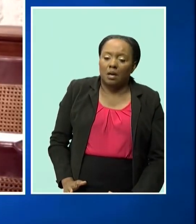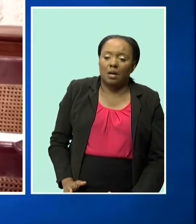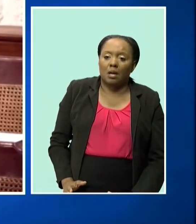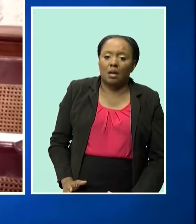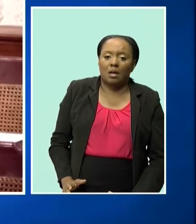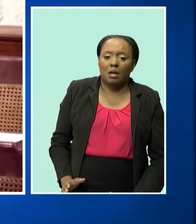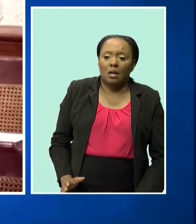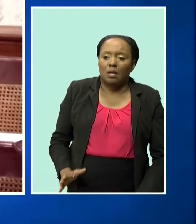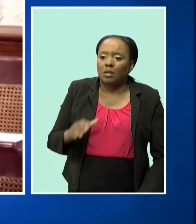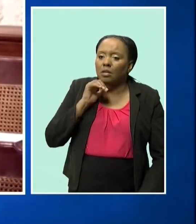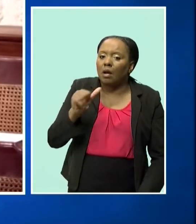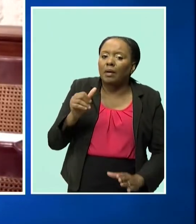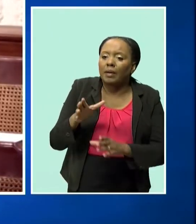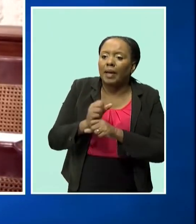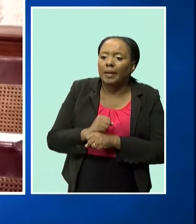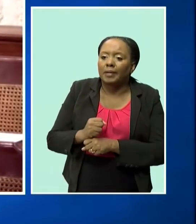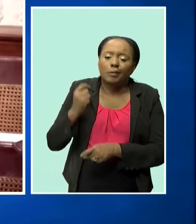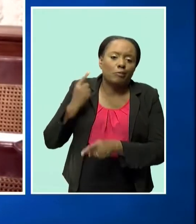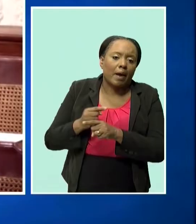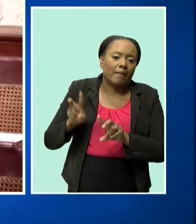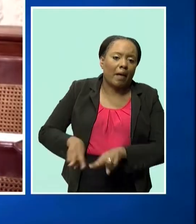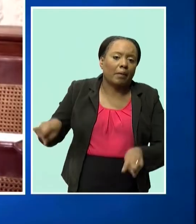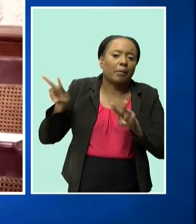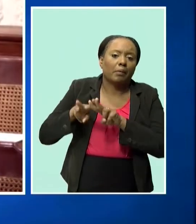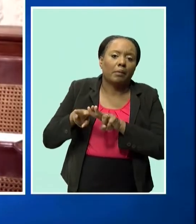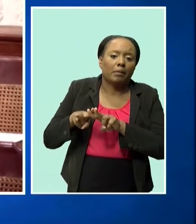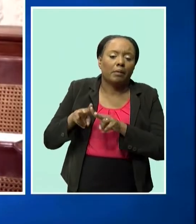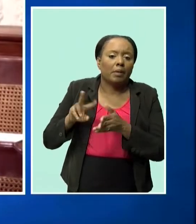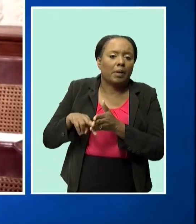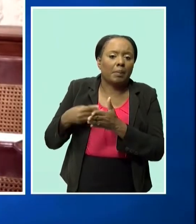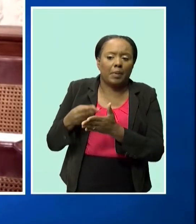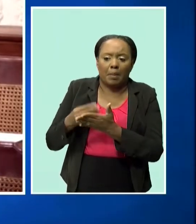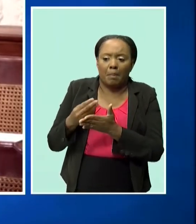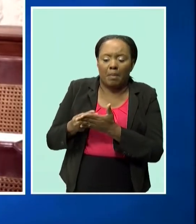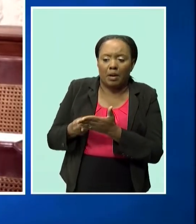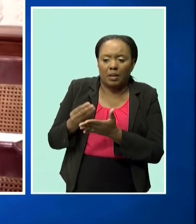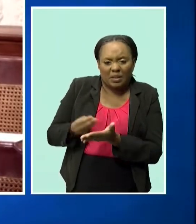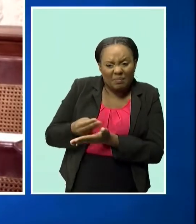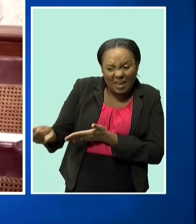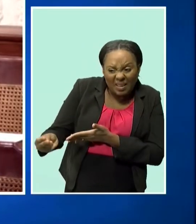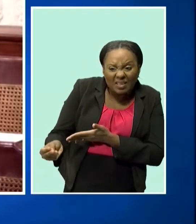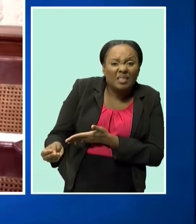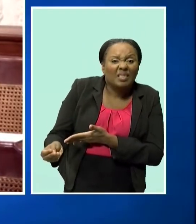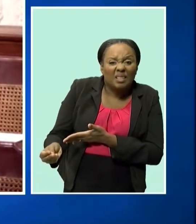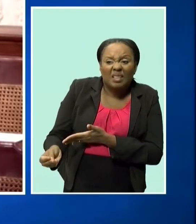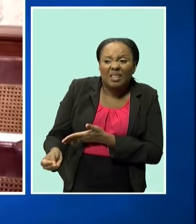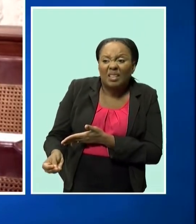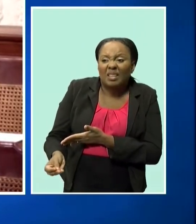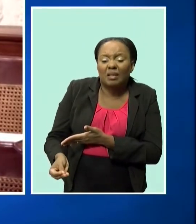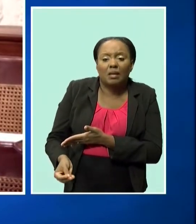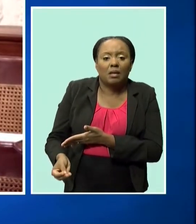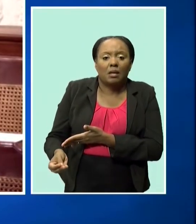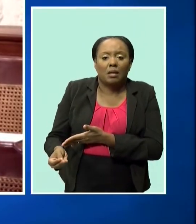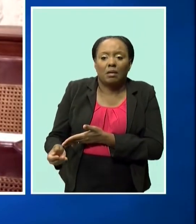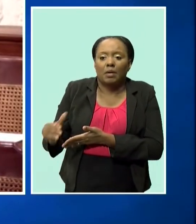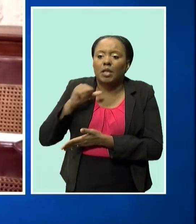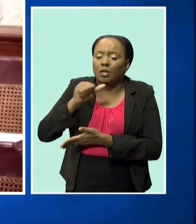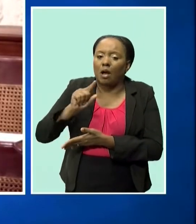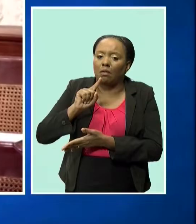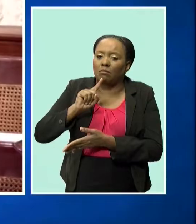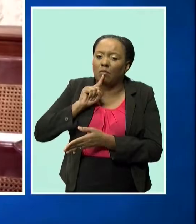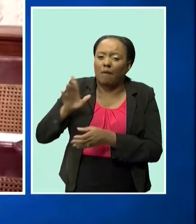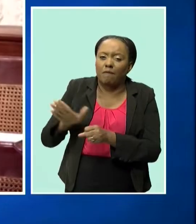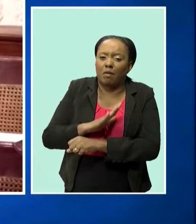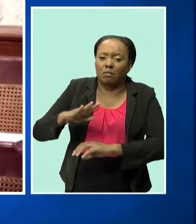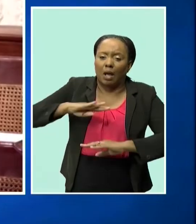high, and that consumer's out-of-pocket is significant. And that comes at a personal consequence, sir, for the consumer and